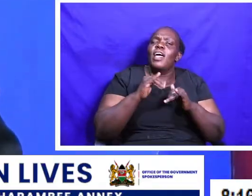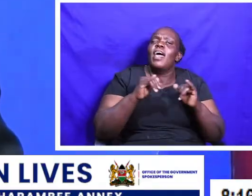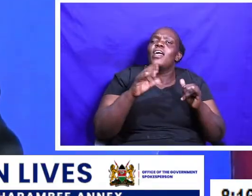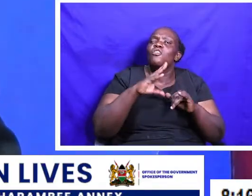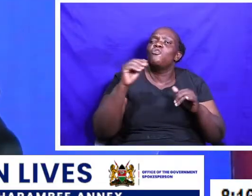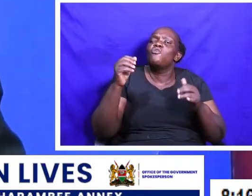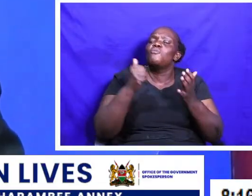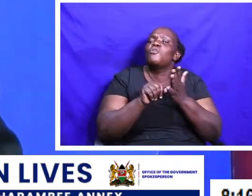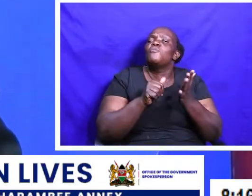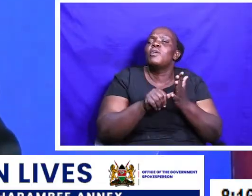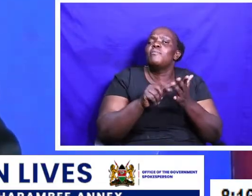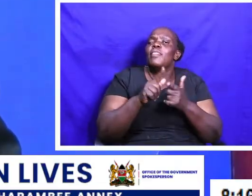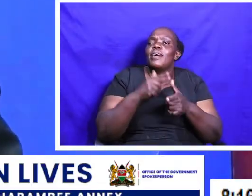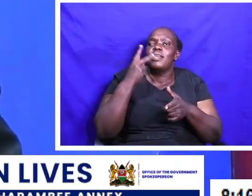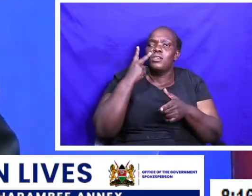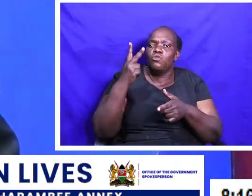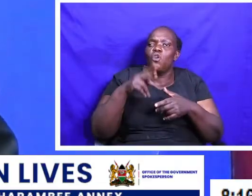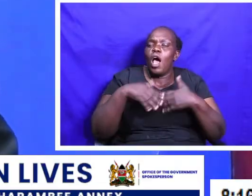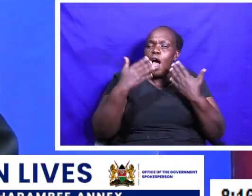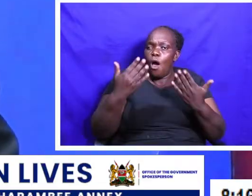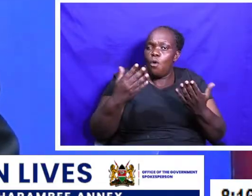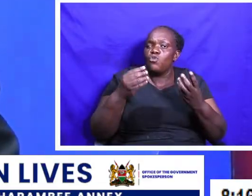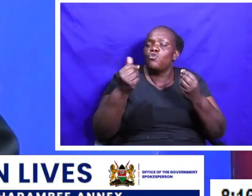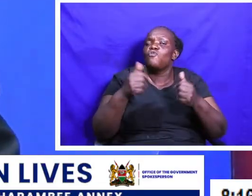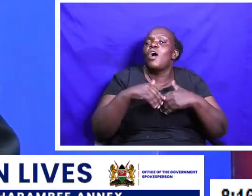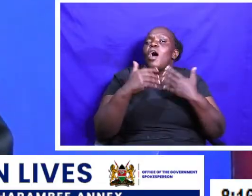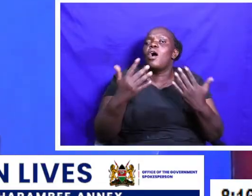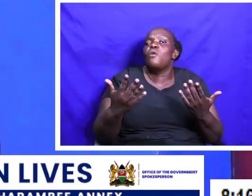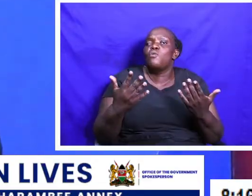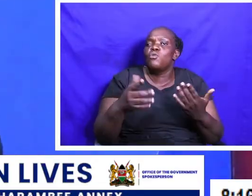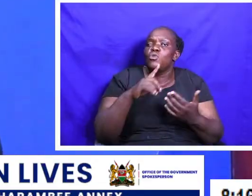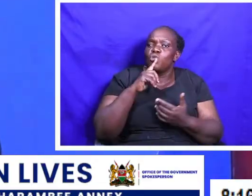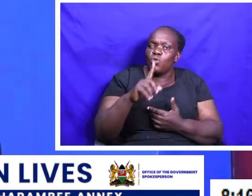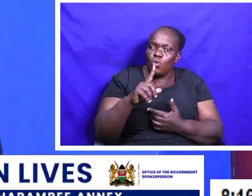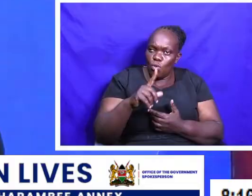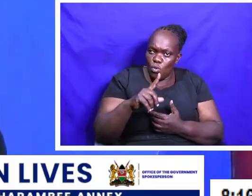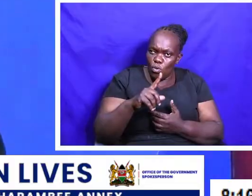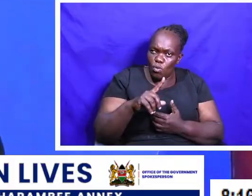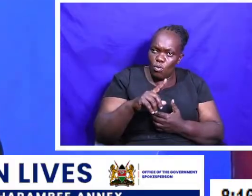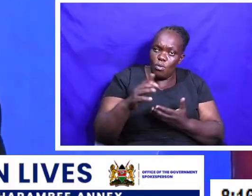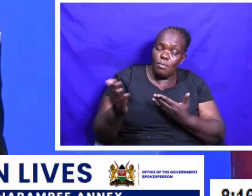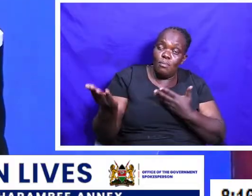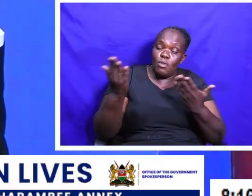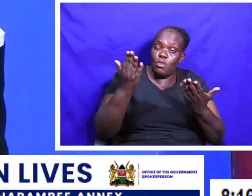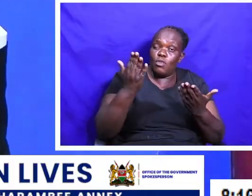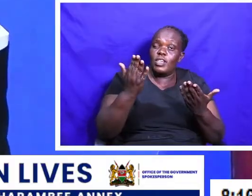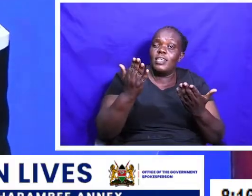that says there's a problem and look at how to solve it. Okay. So that brought